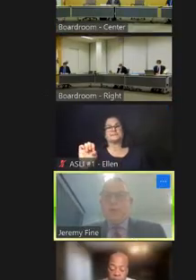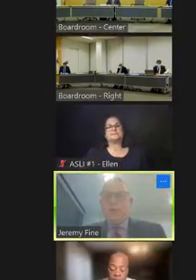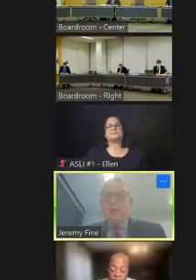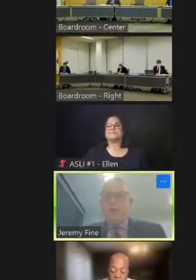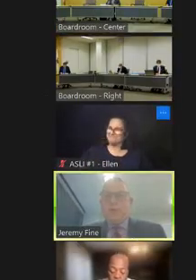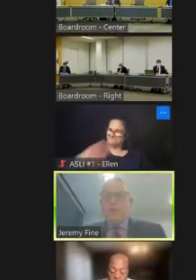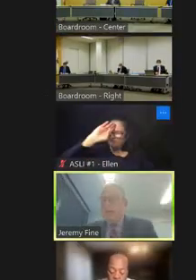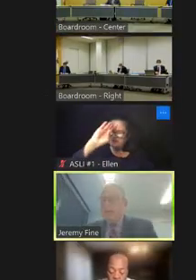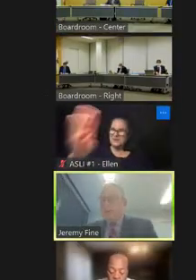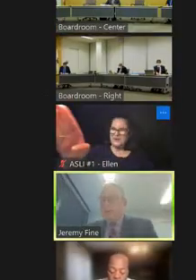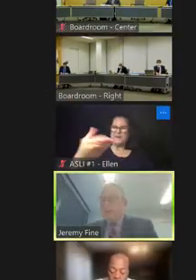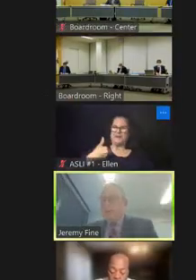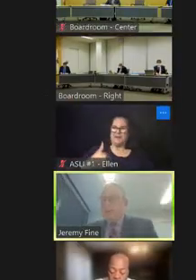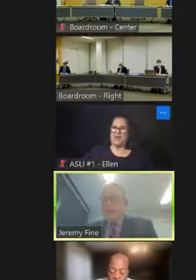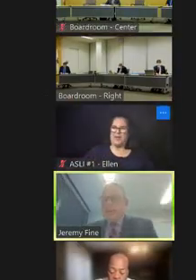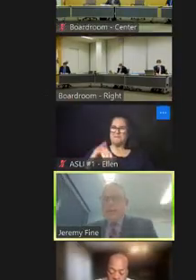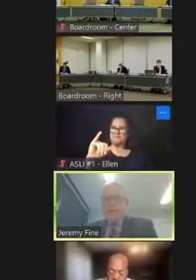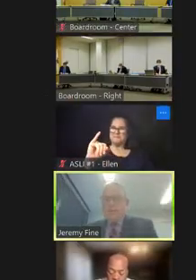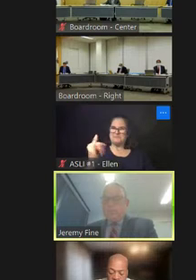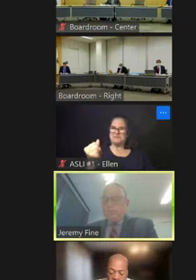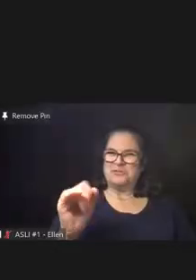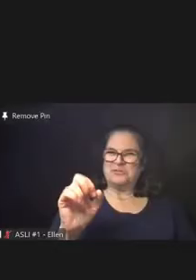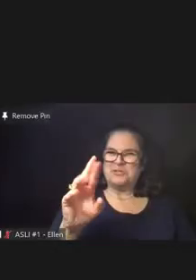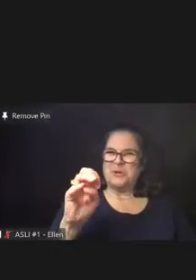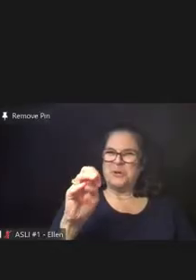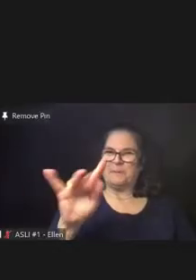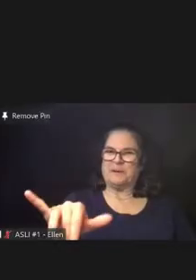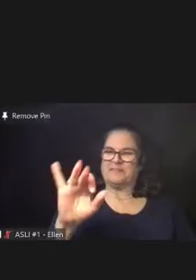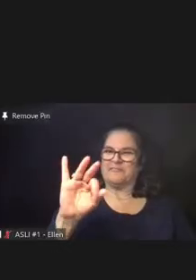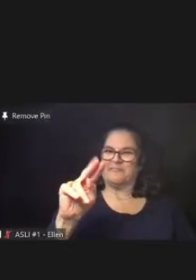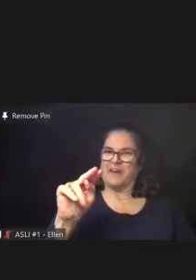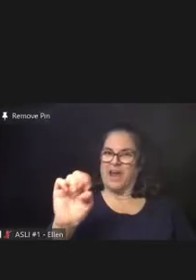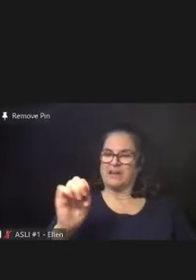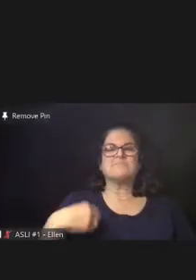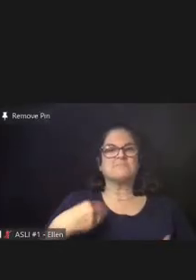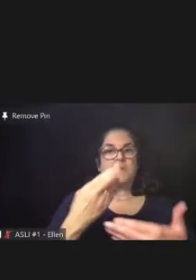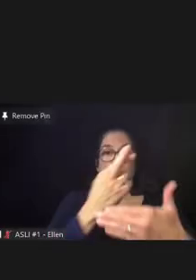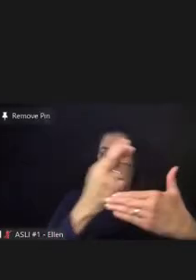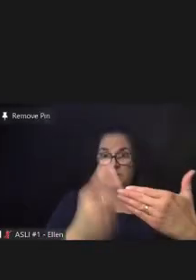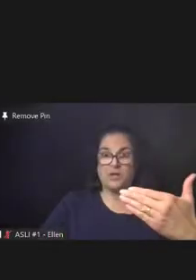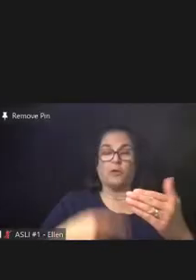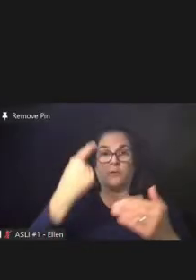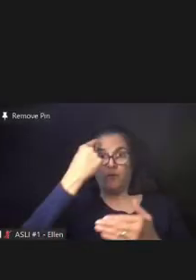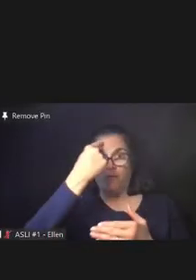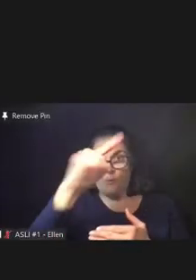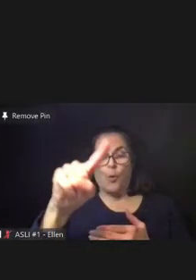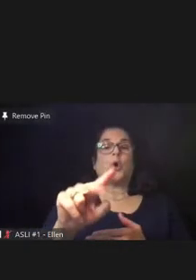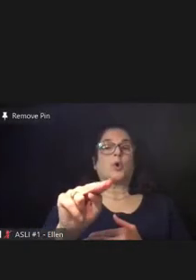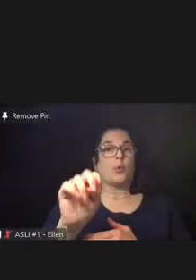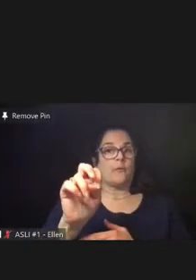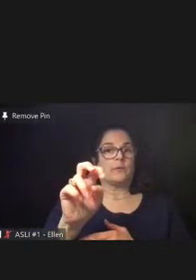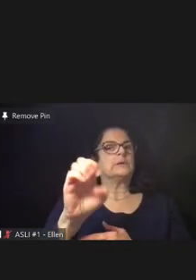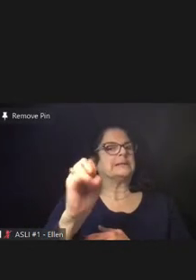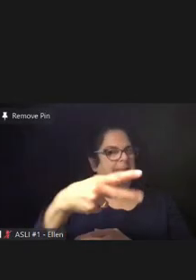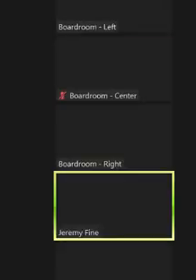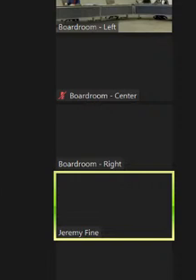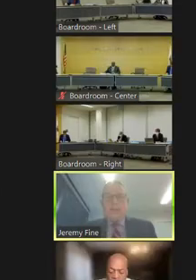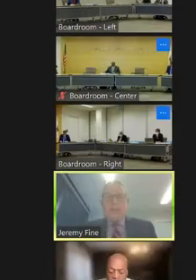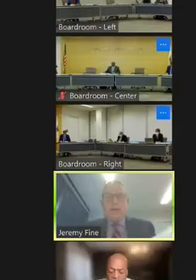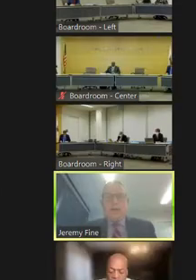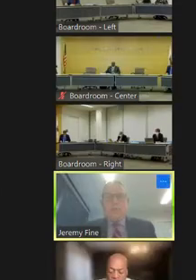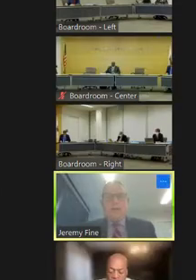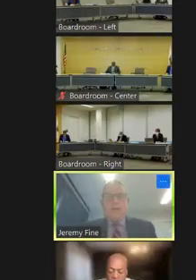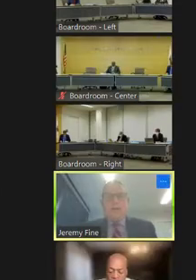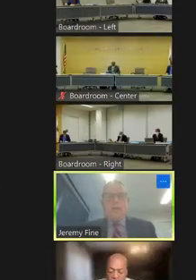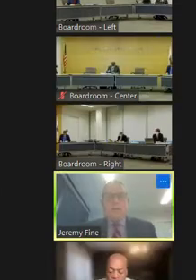Good afternoon. I'm Jeremy Fine, and I'll present the results for September. With regard to our